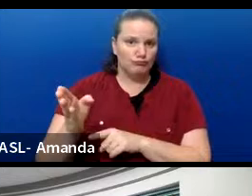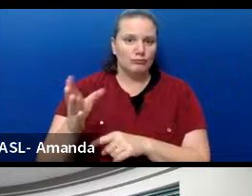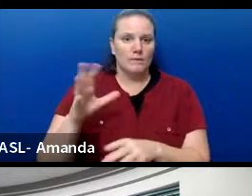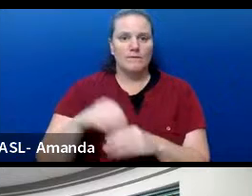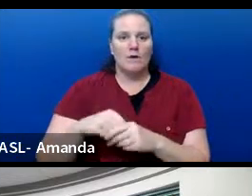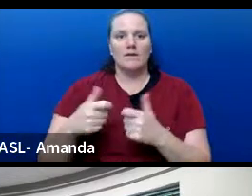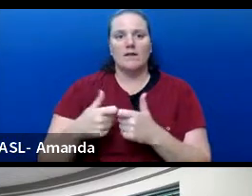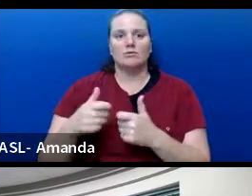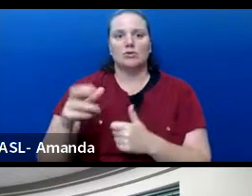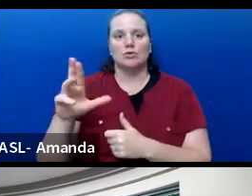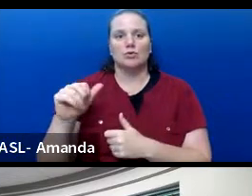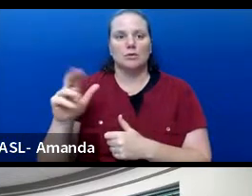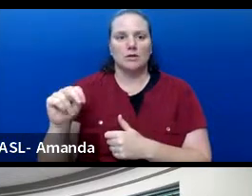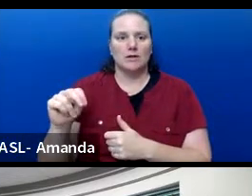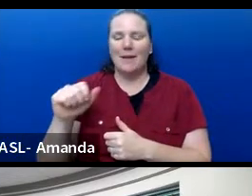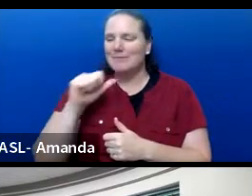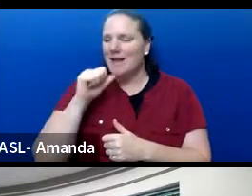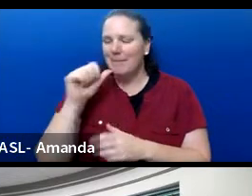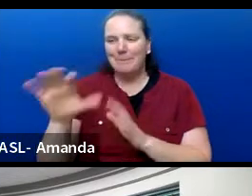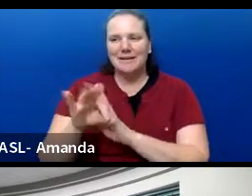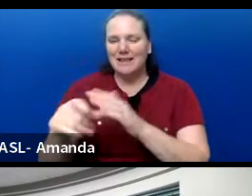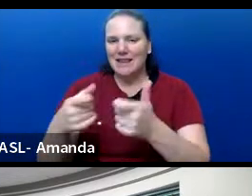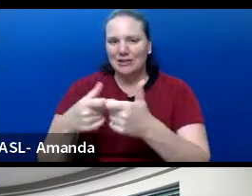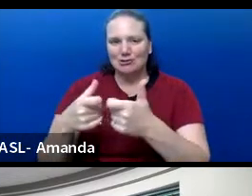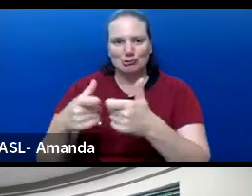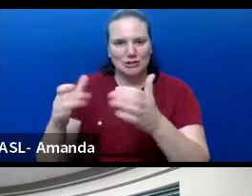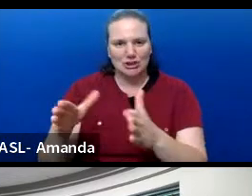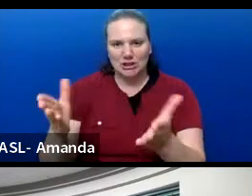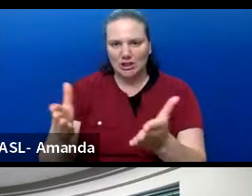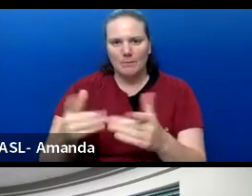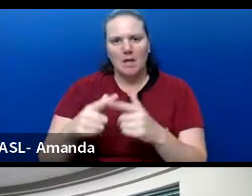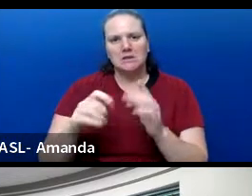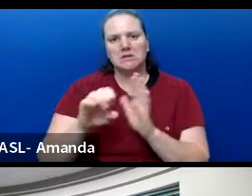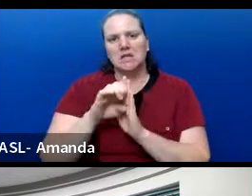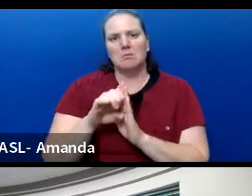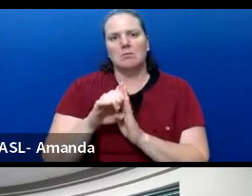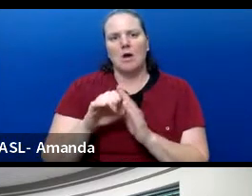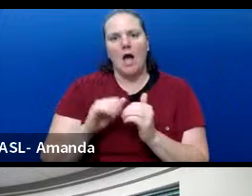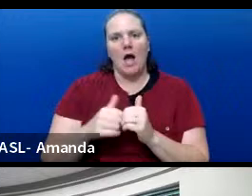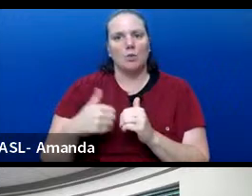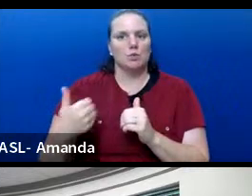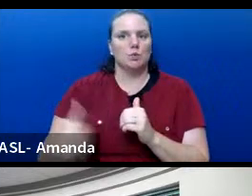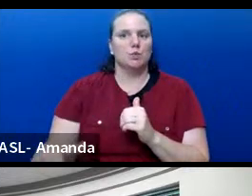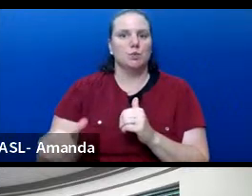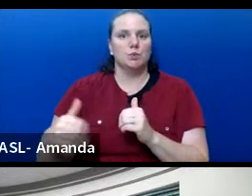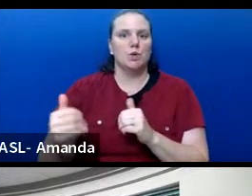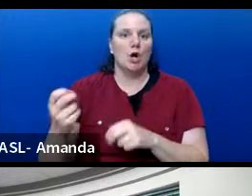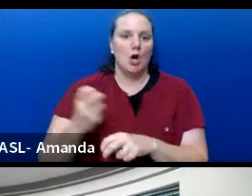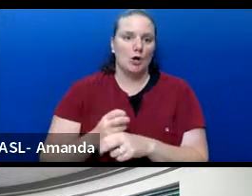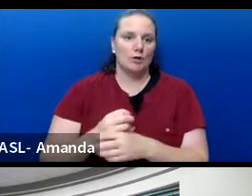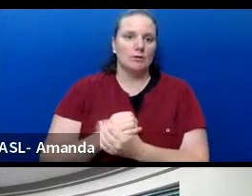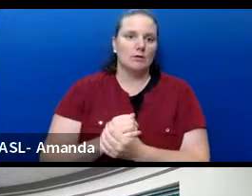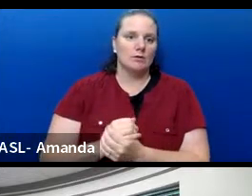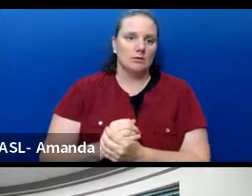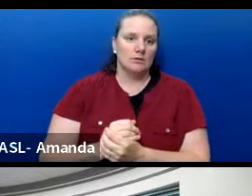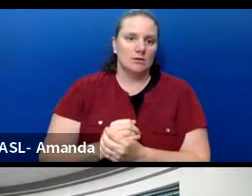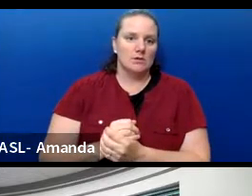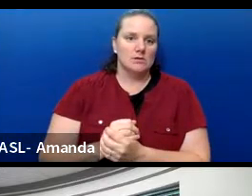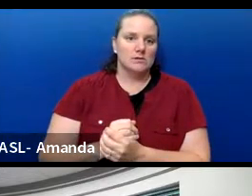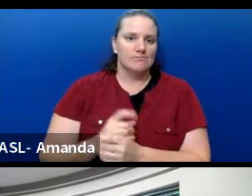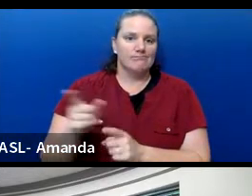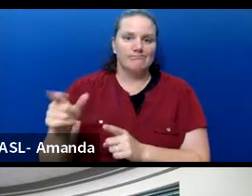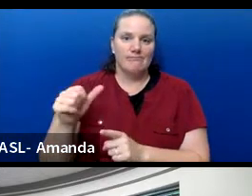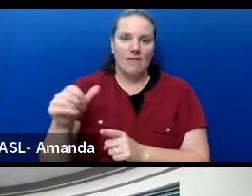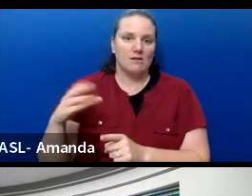electricians union. And I'm not picking on the electricians here. It's just an example of how hard it is. She basically was not accepted,